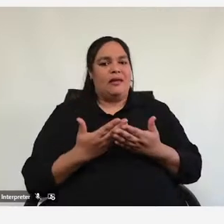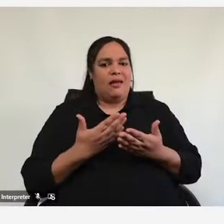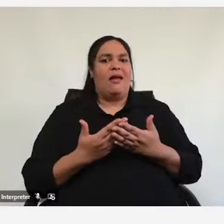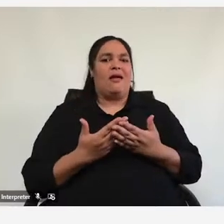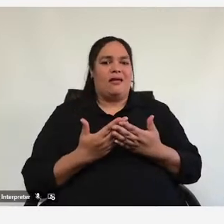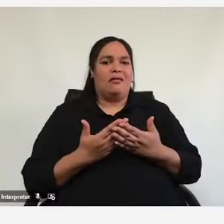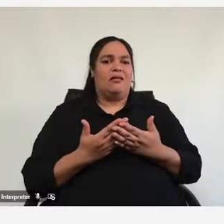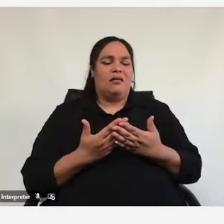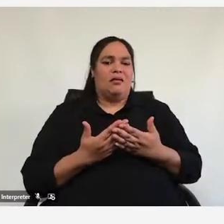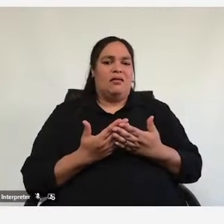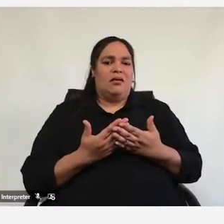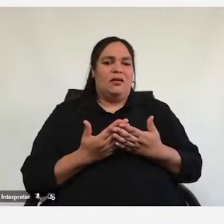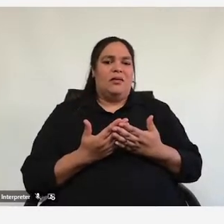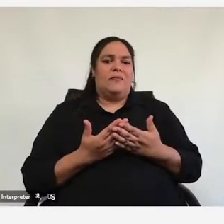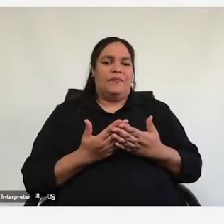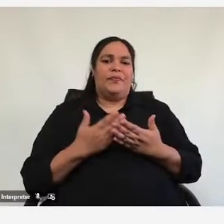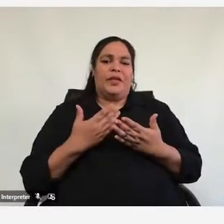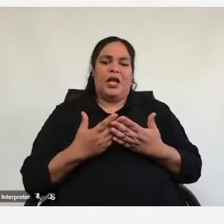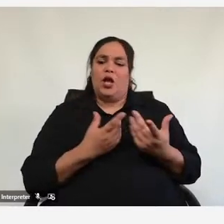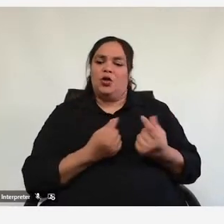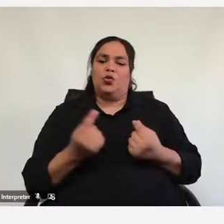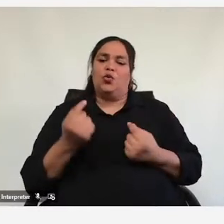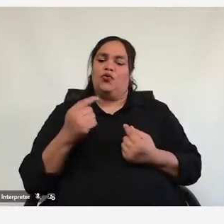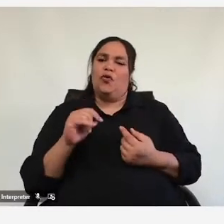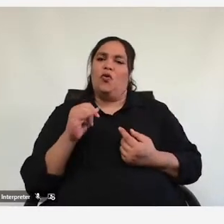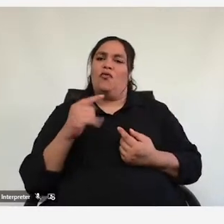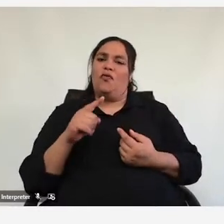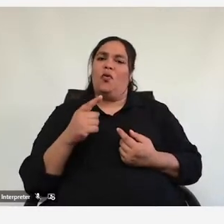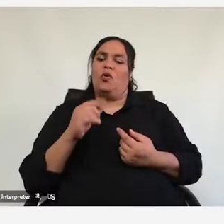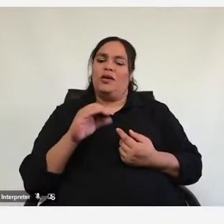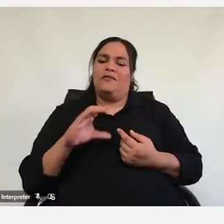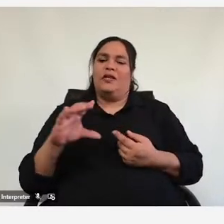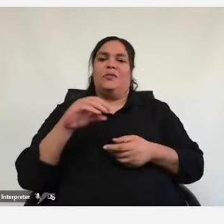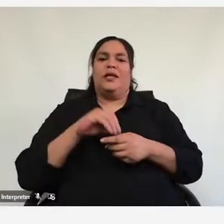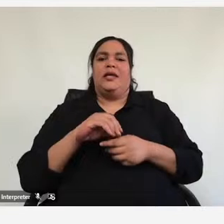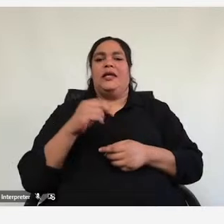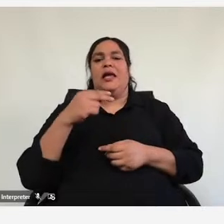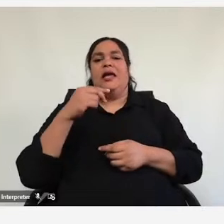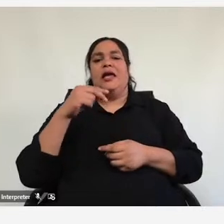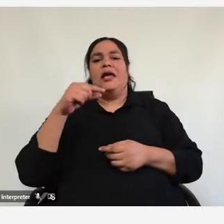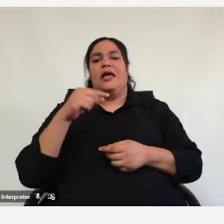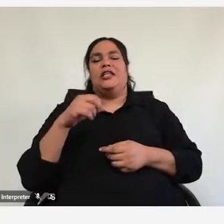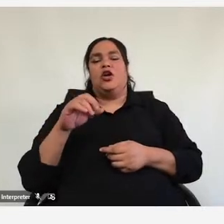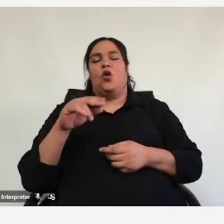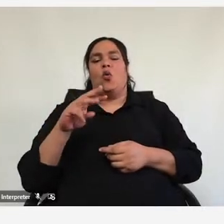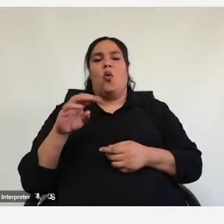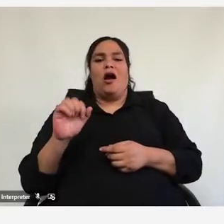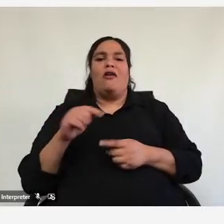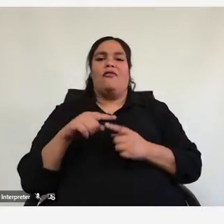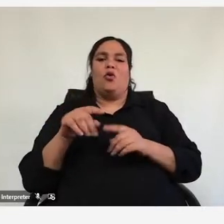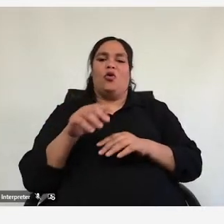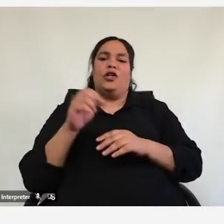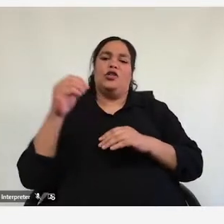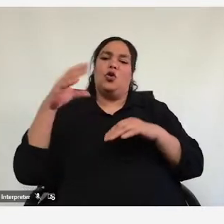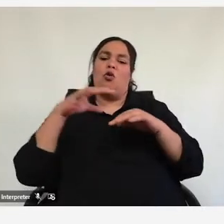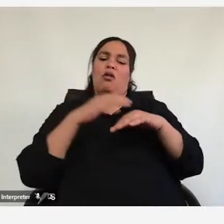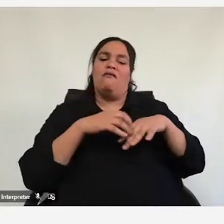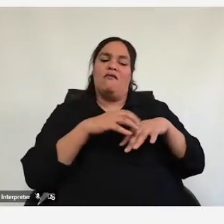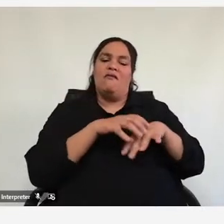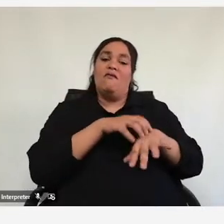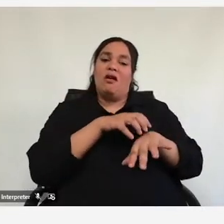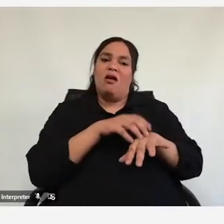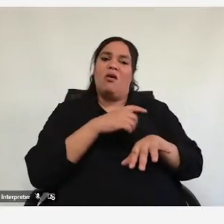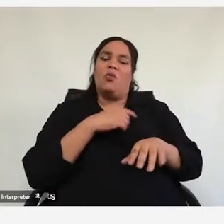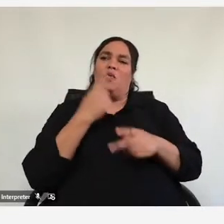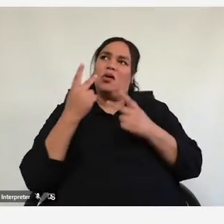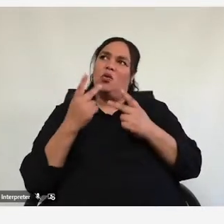actually pitch for an investment in Hesekwa for a solar farm that we are looking whether